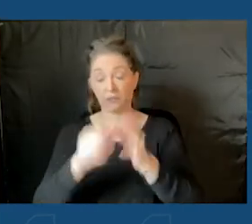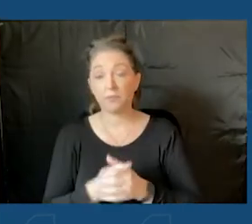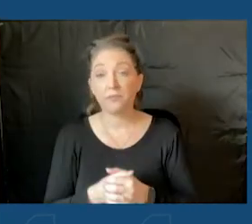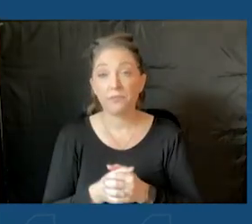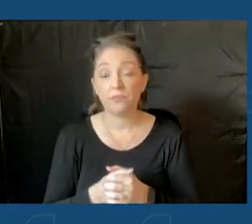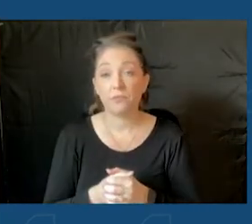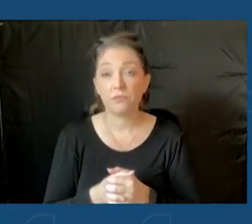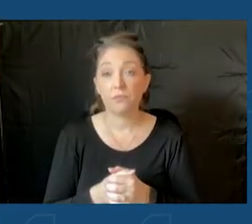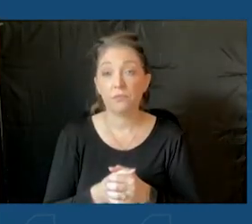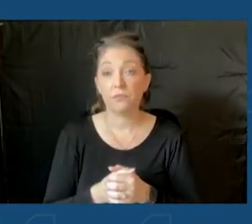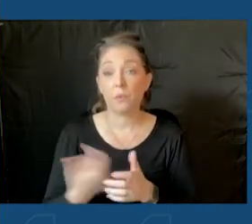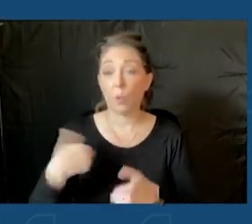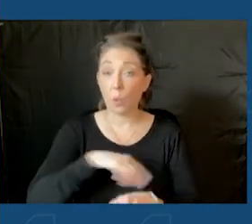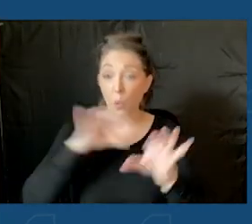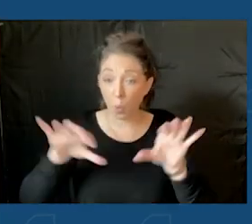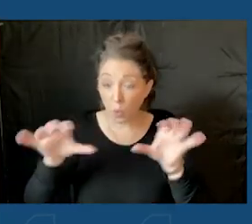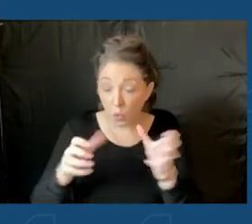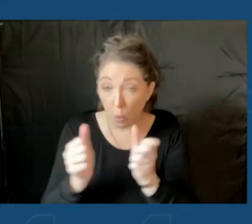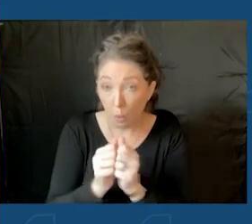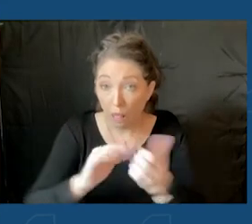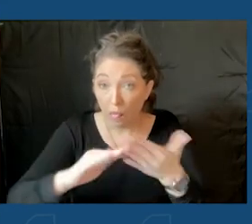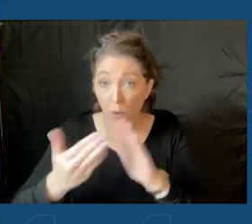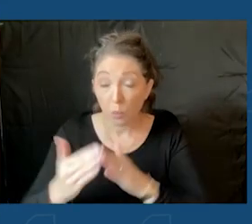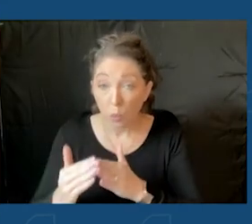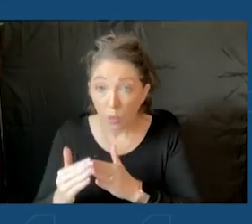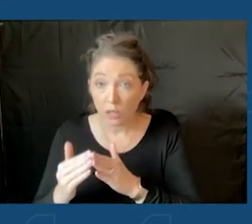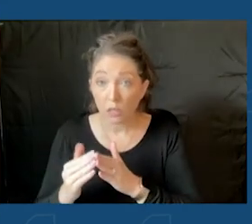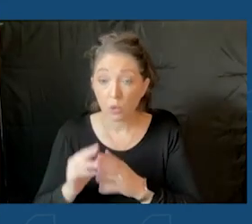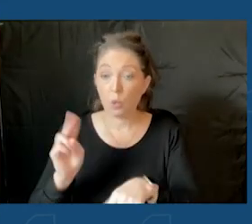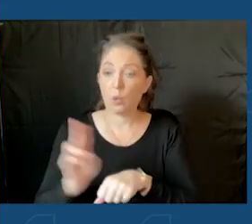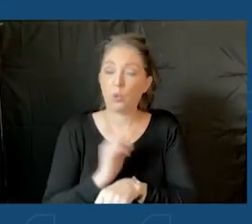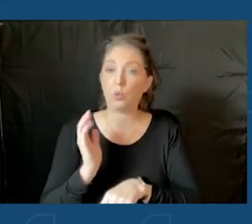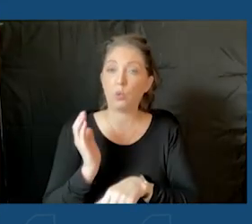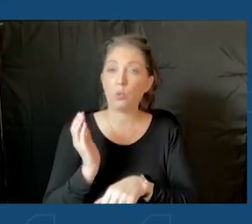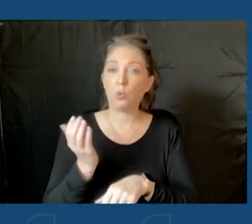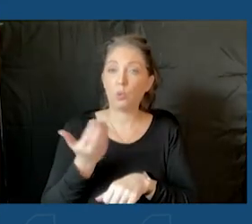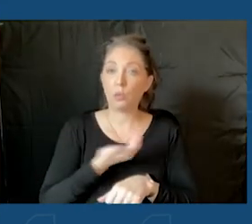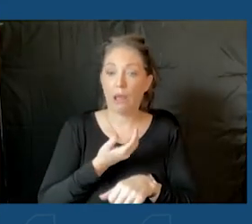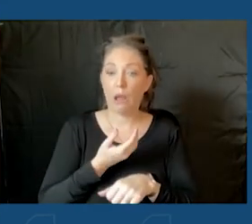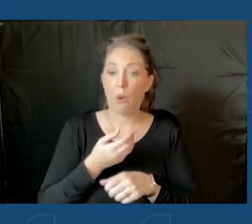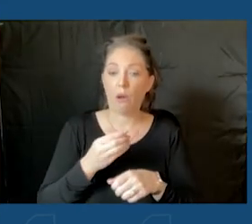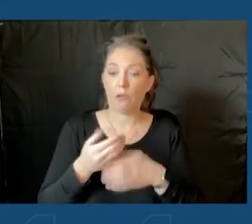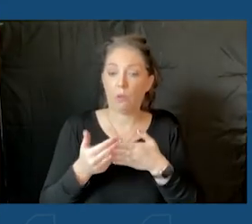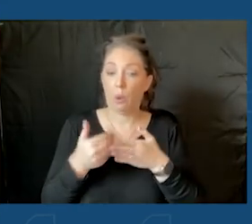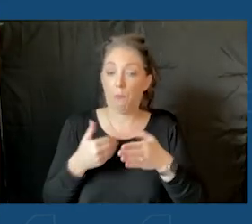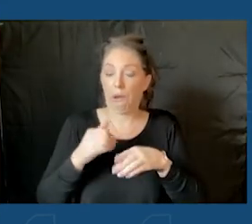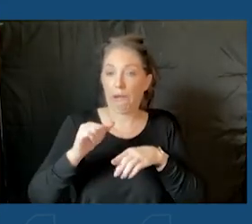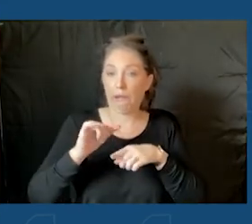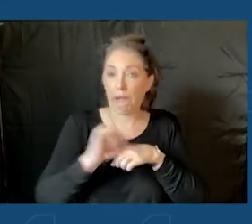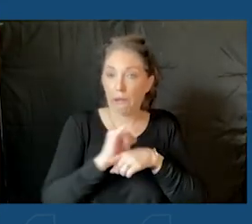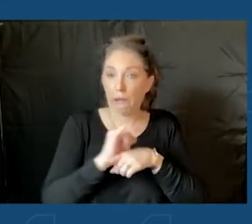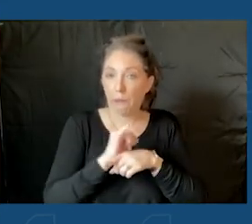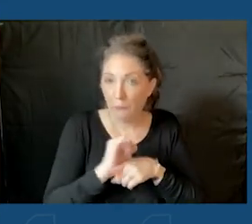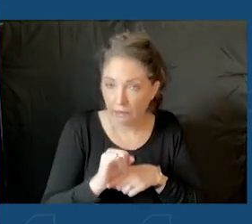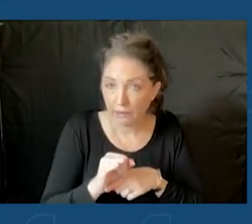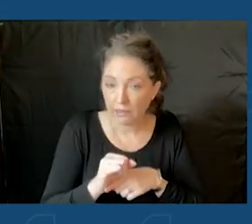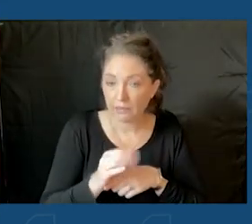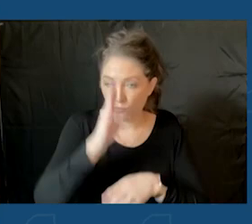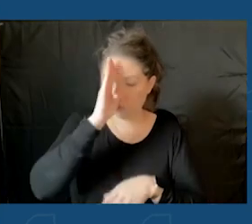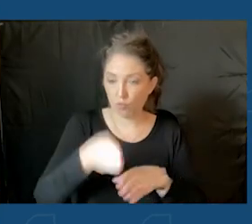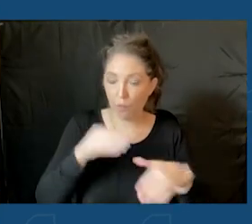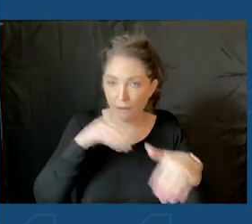do with the community is use our pre-apprentice and direct entry programs to give access